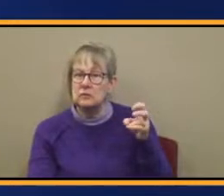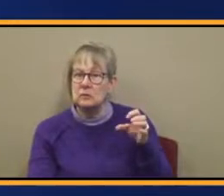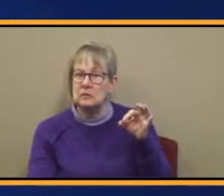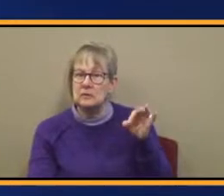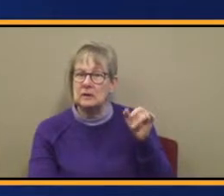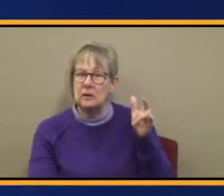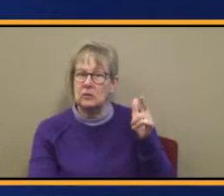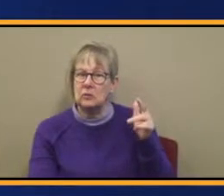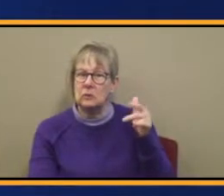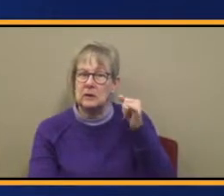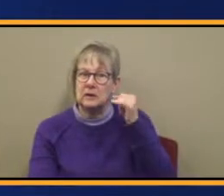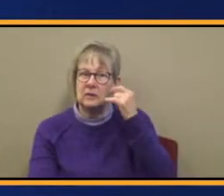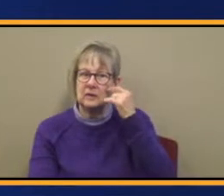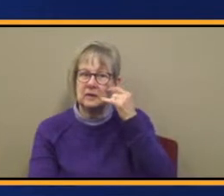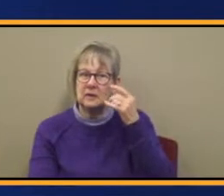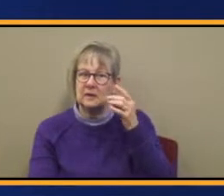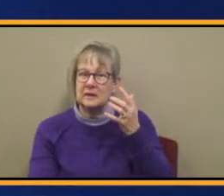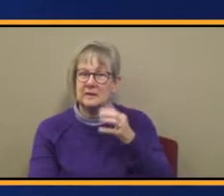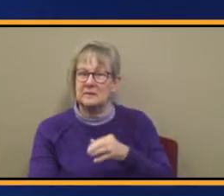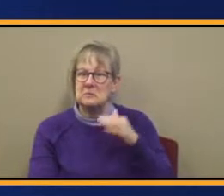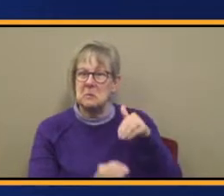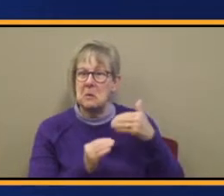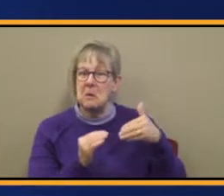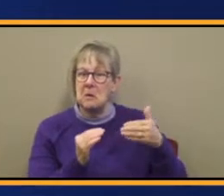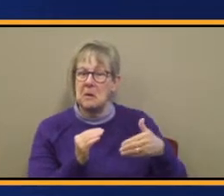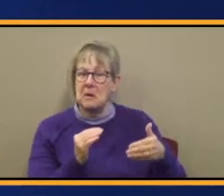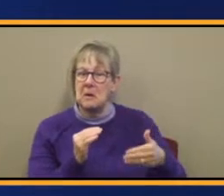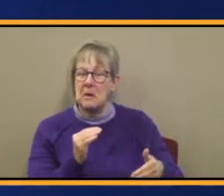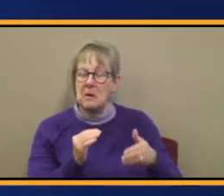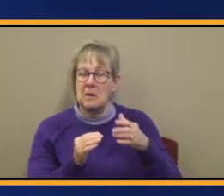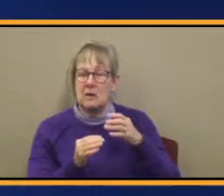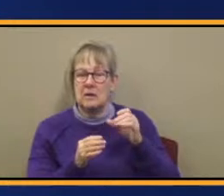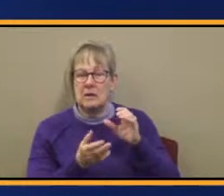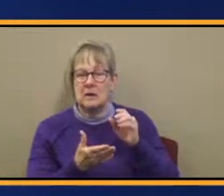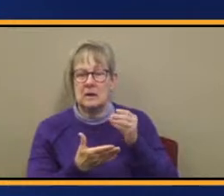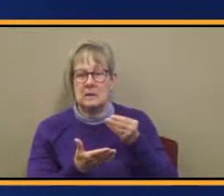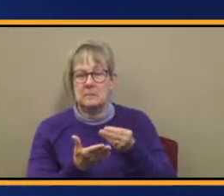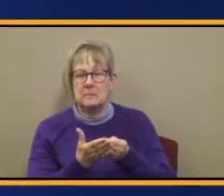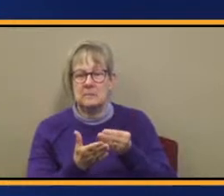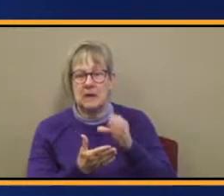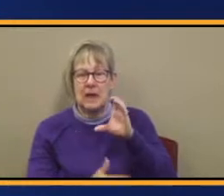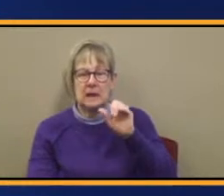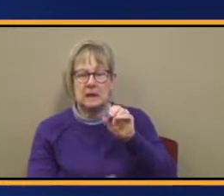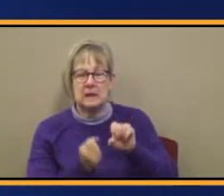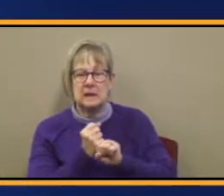293, I think it's from Representative Molinar. Campaign donations through item